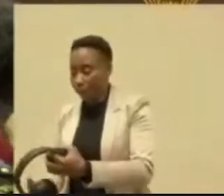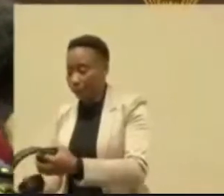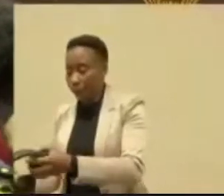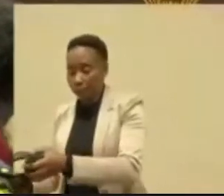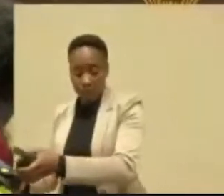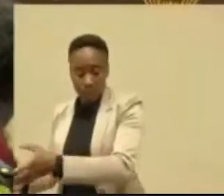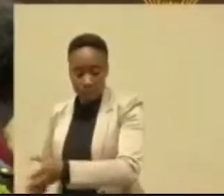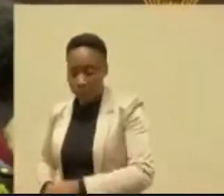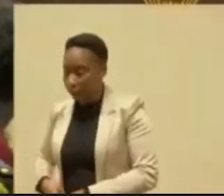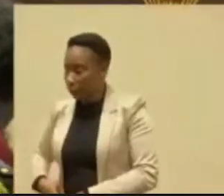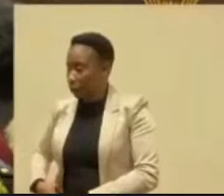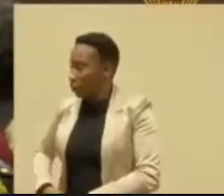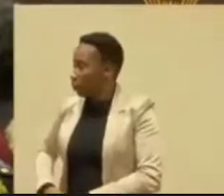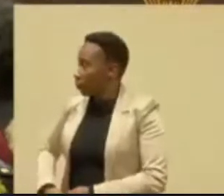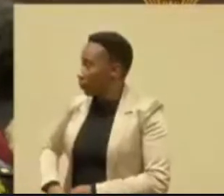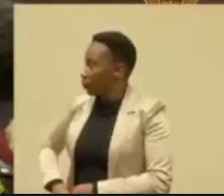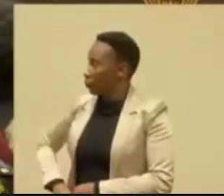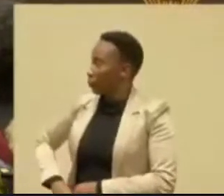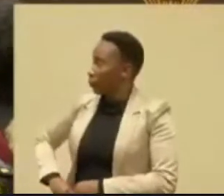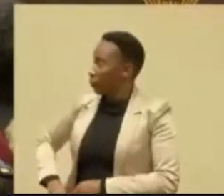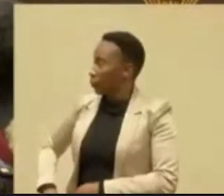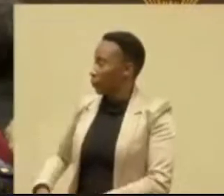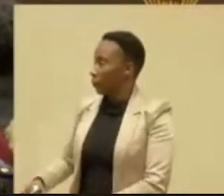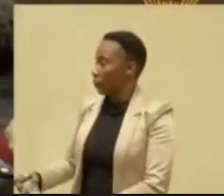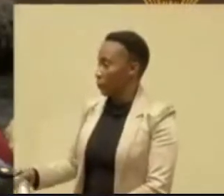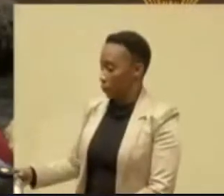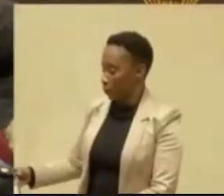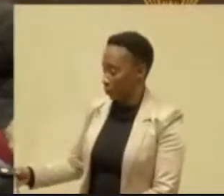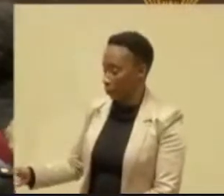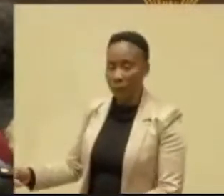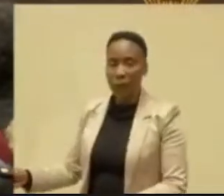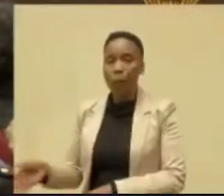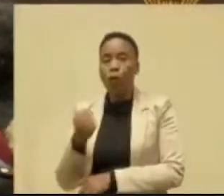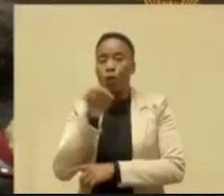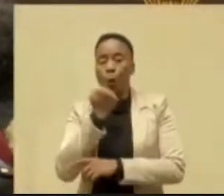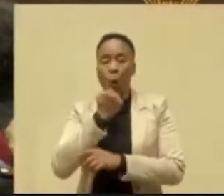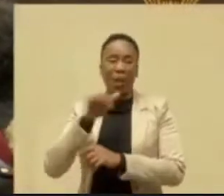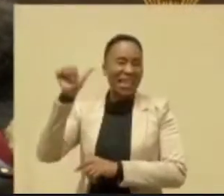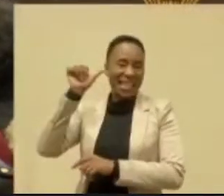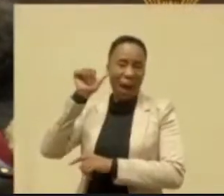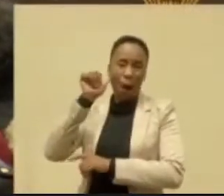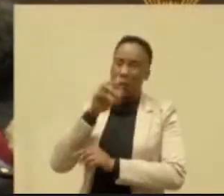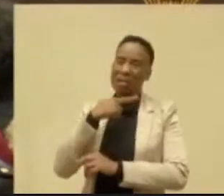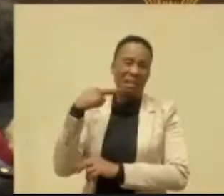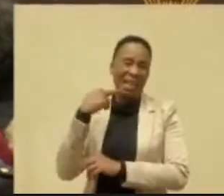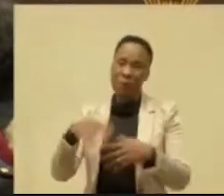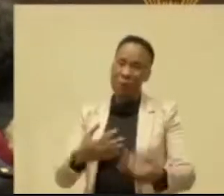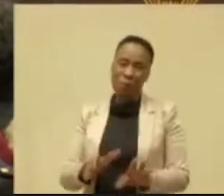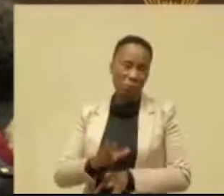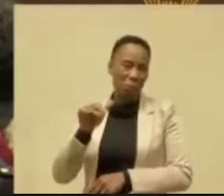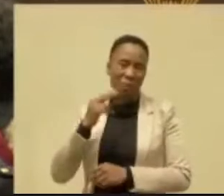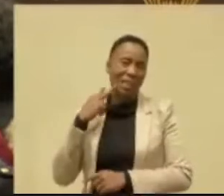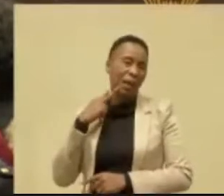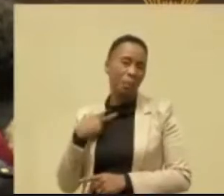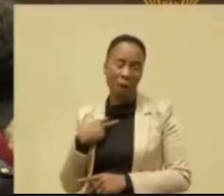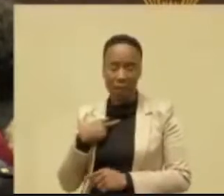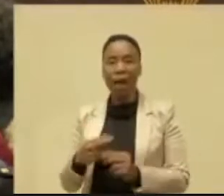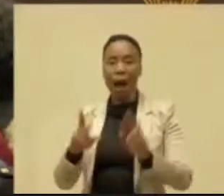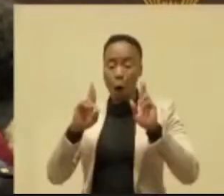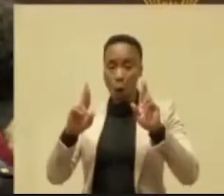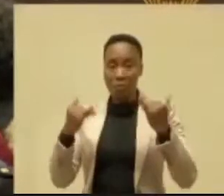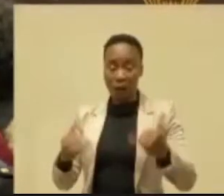thank you very much i'm so sorry because uh some really disappointed us i hope it will be okay